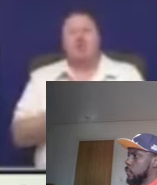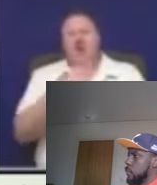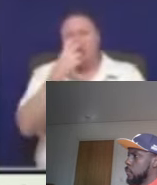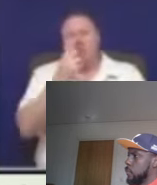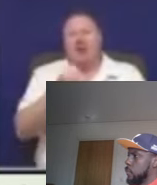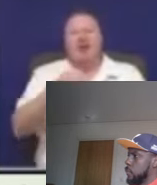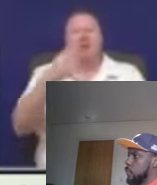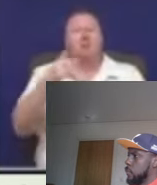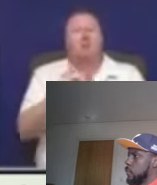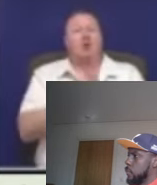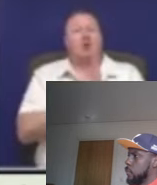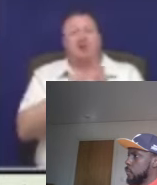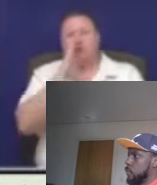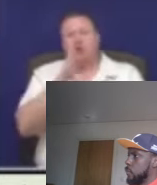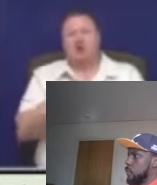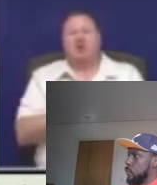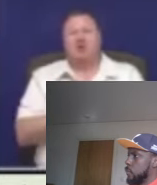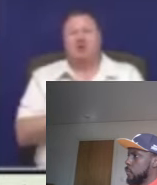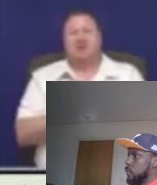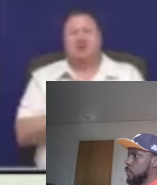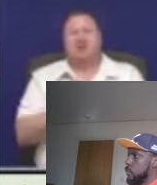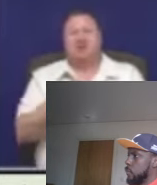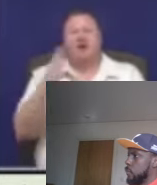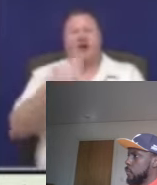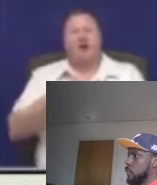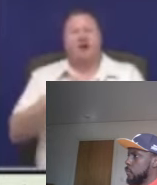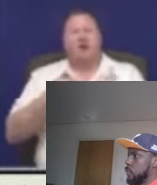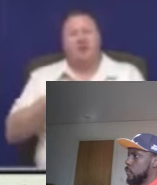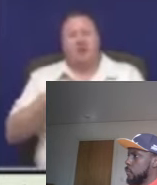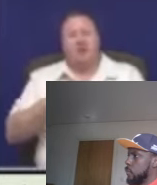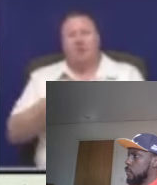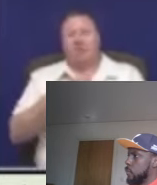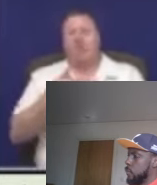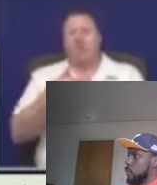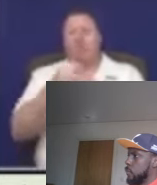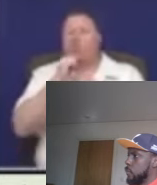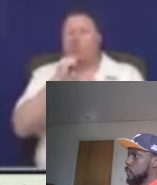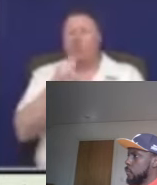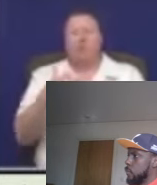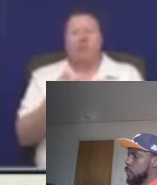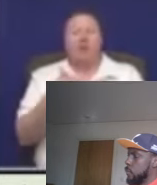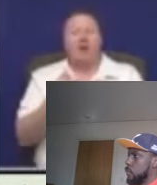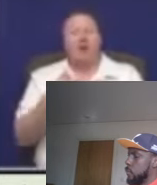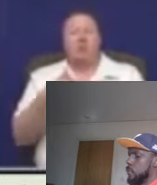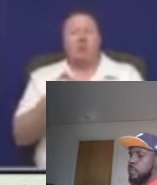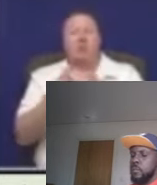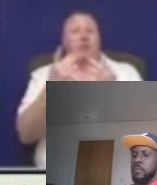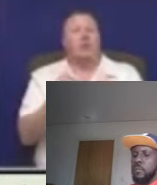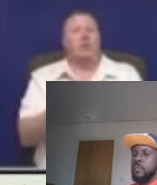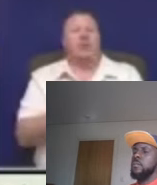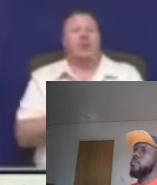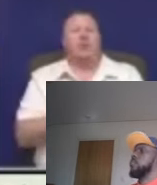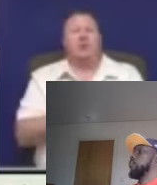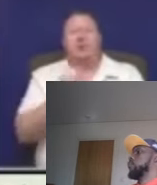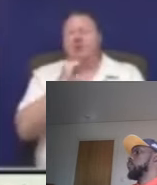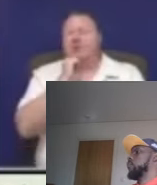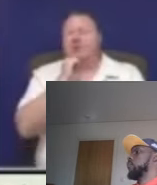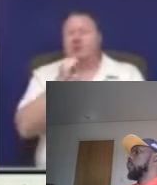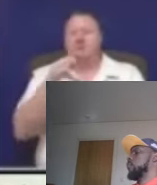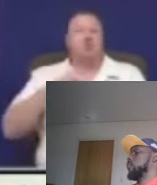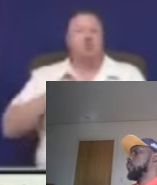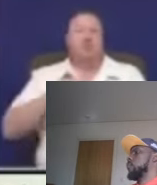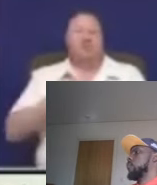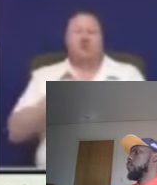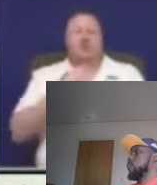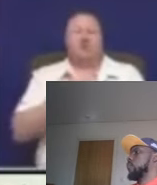is straightforward. Contractors who underperform or engage in non-compliant practices will no longer have the privilege